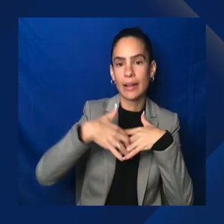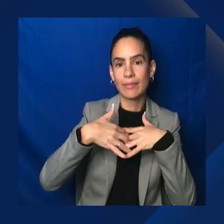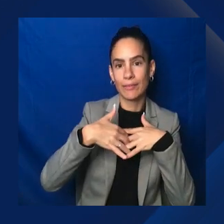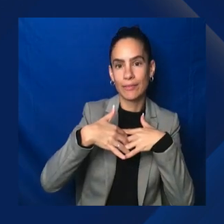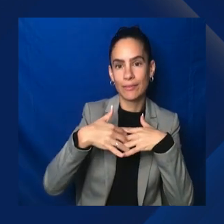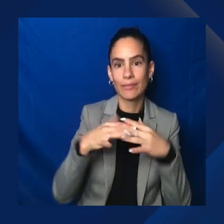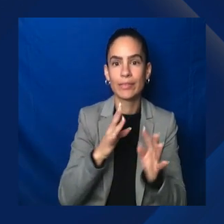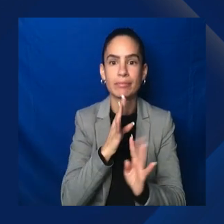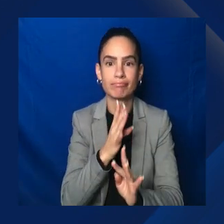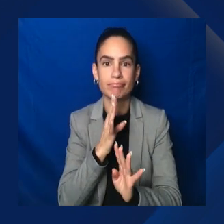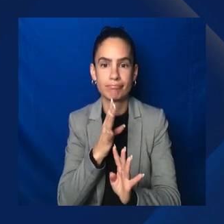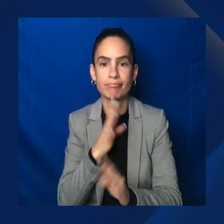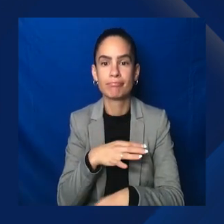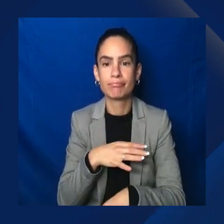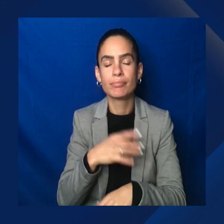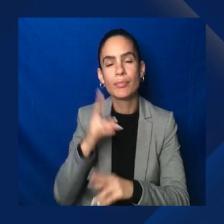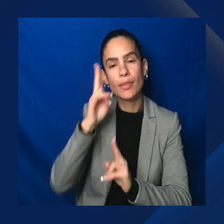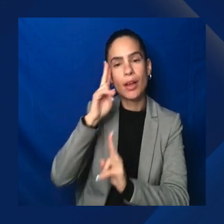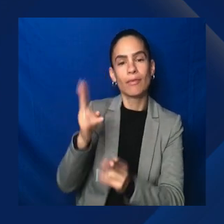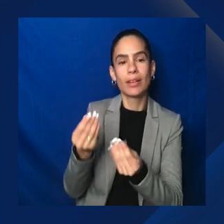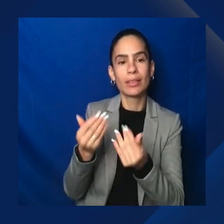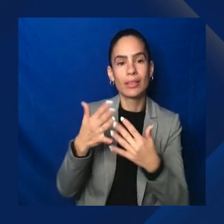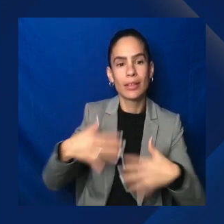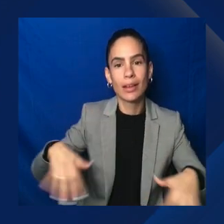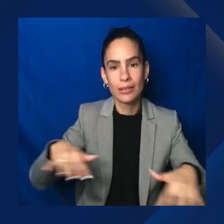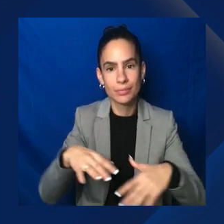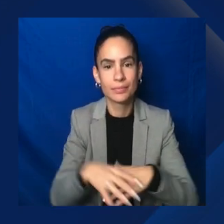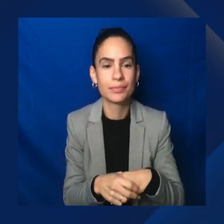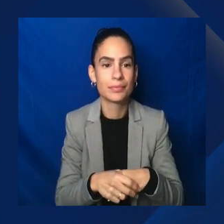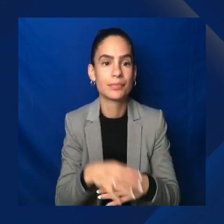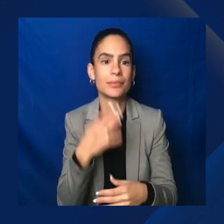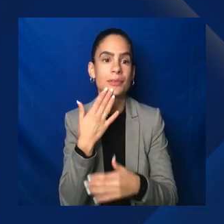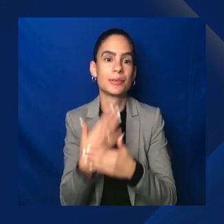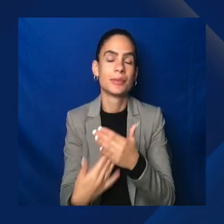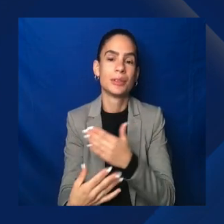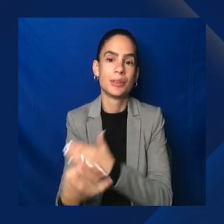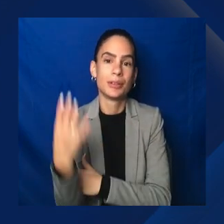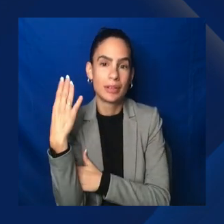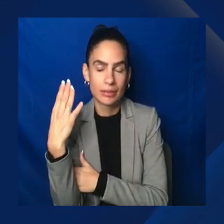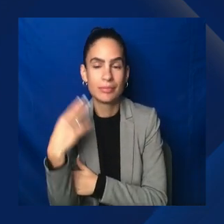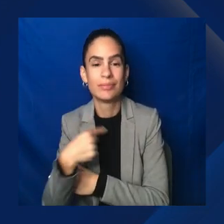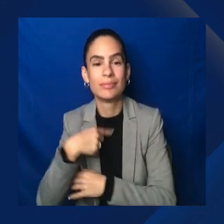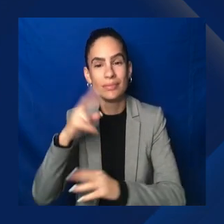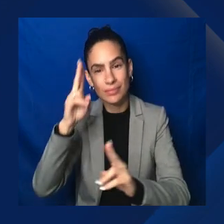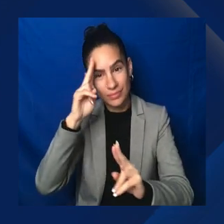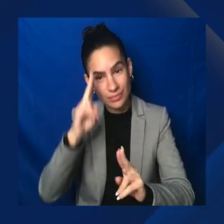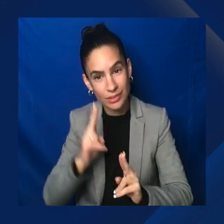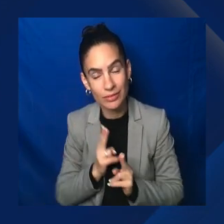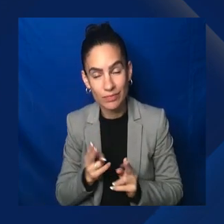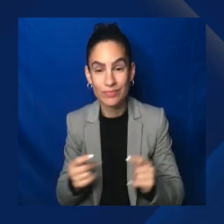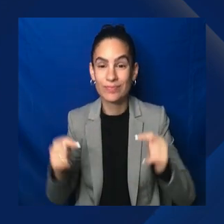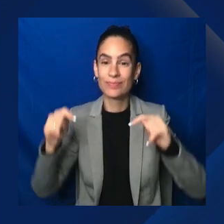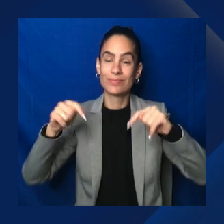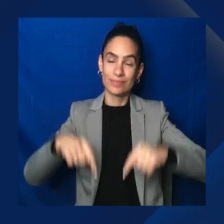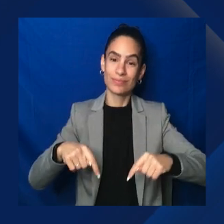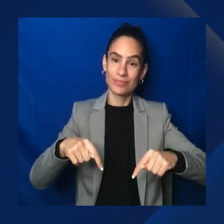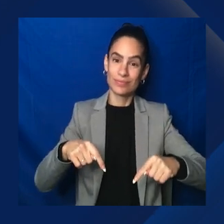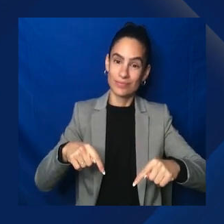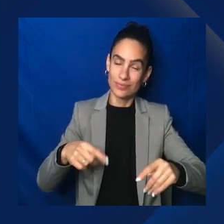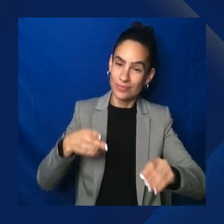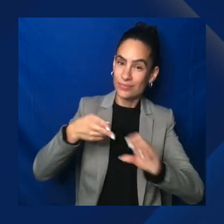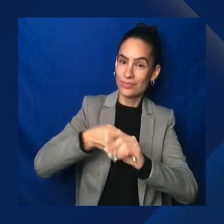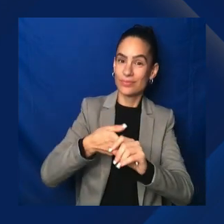nasha. Good morning, everyone. And I'm so honored to be among all of you courageous leaders, Senator